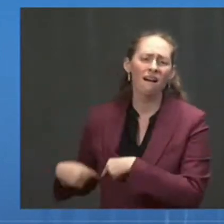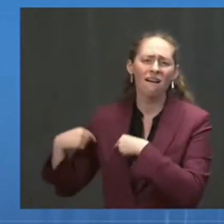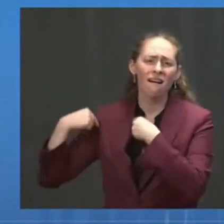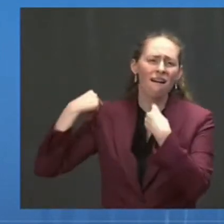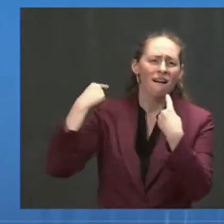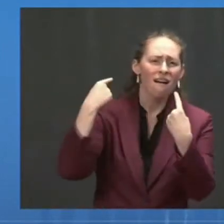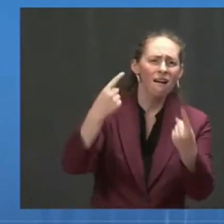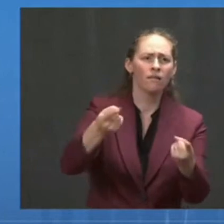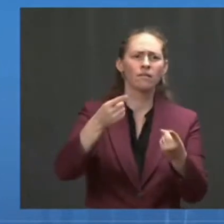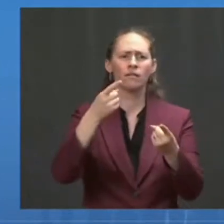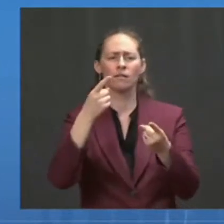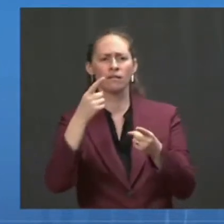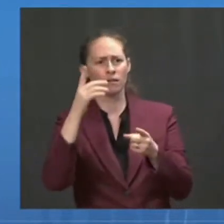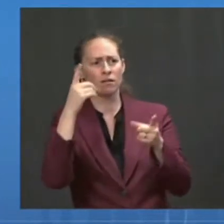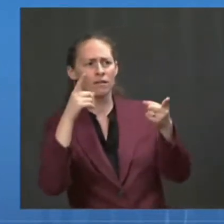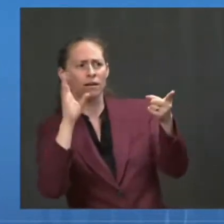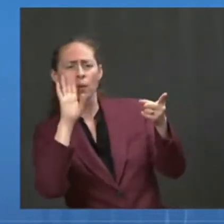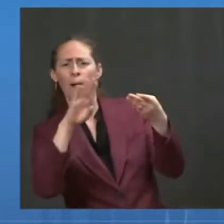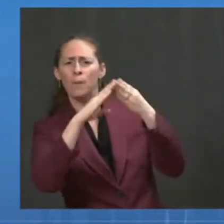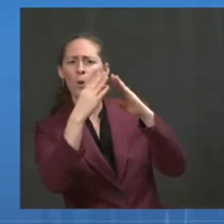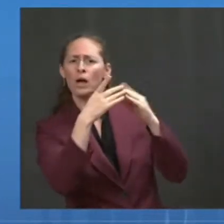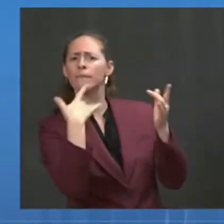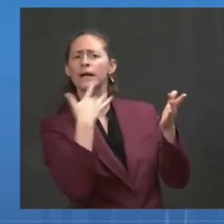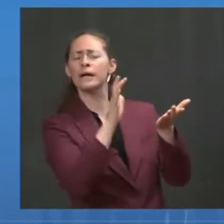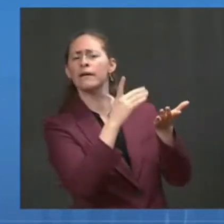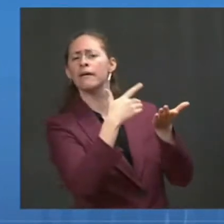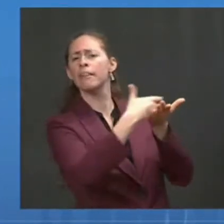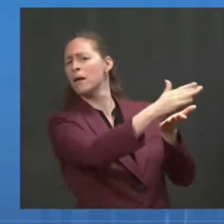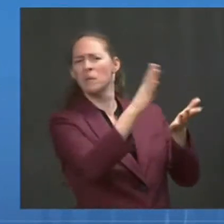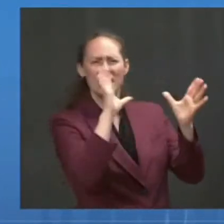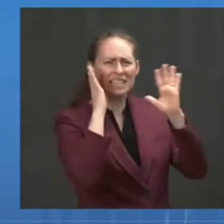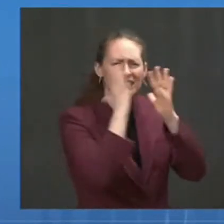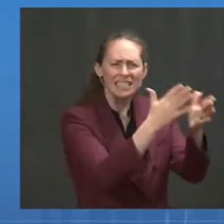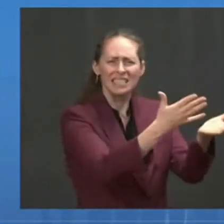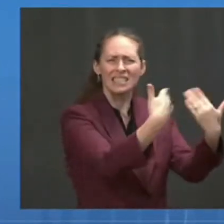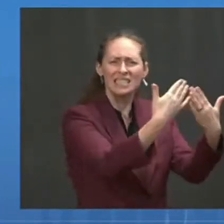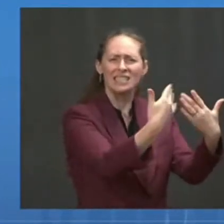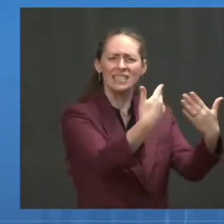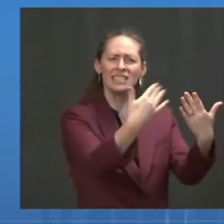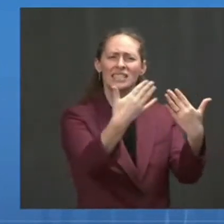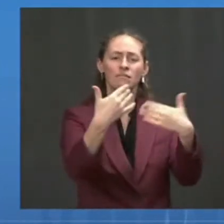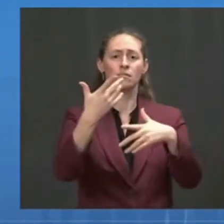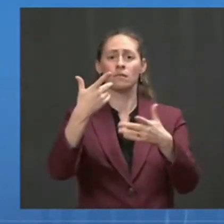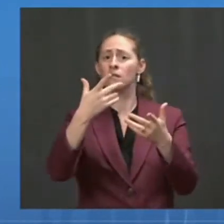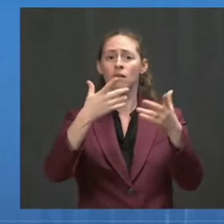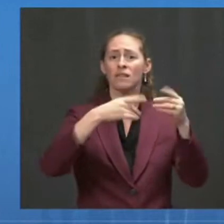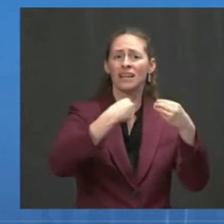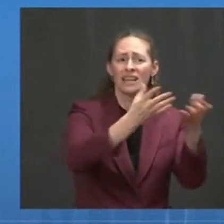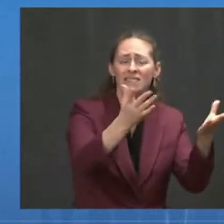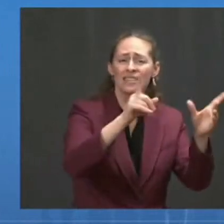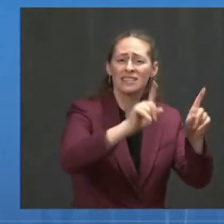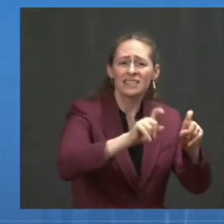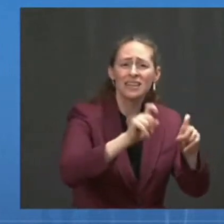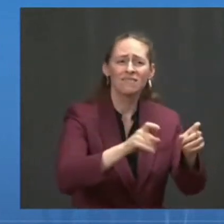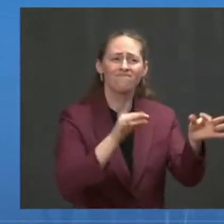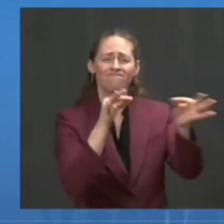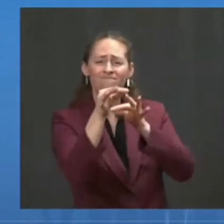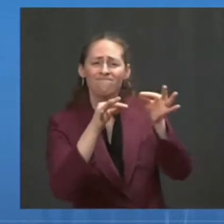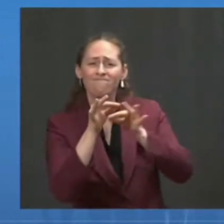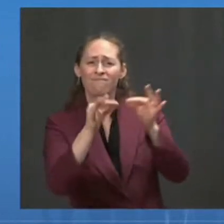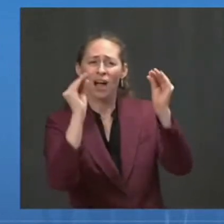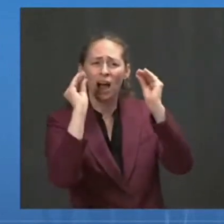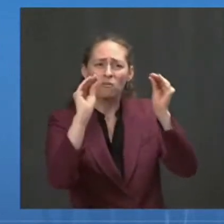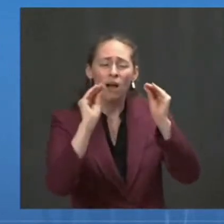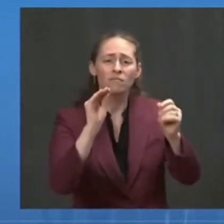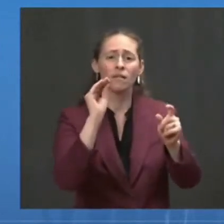health centers on that front line in vaccine administration, in testing, and in the administration of safe, effective